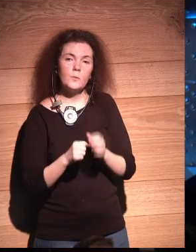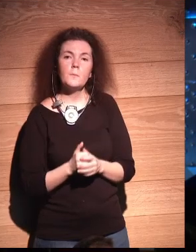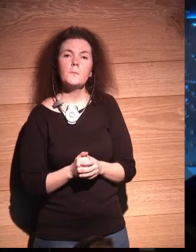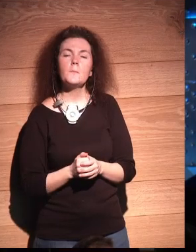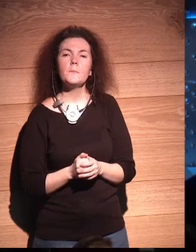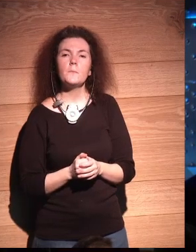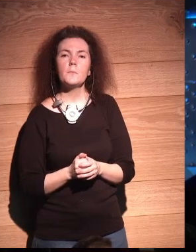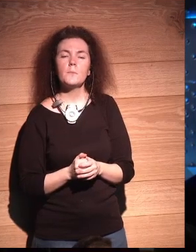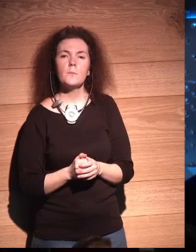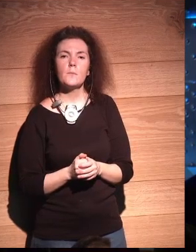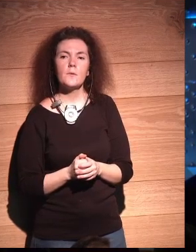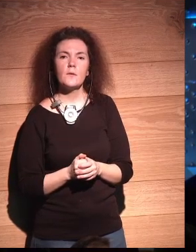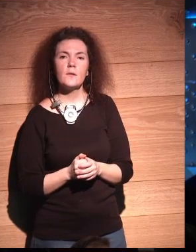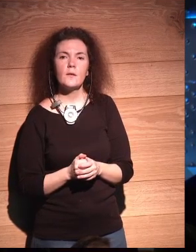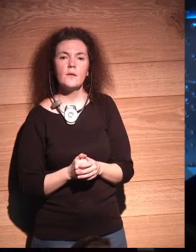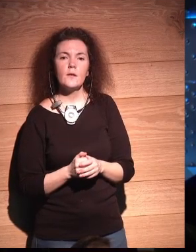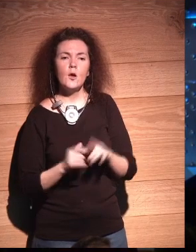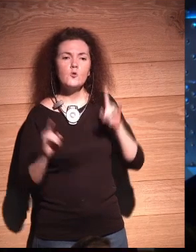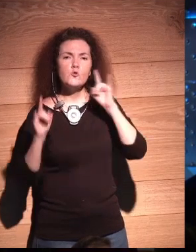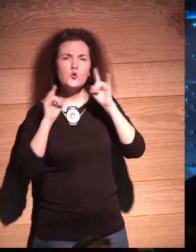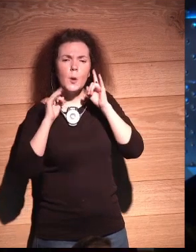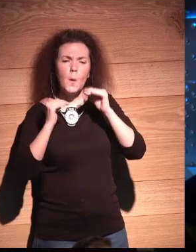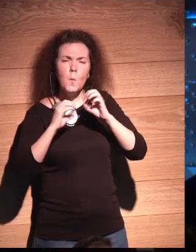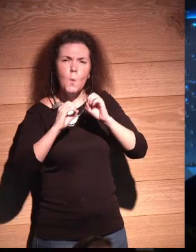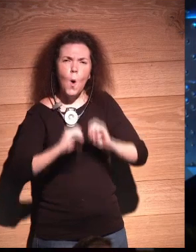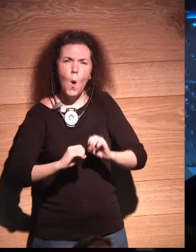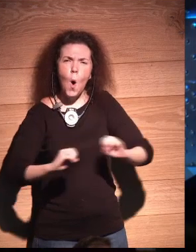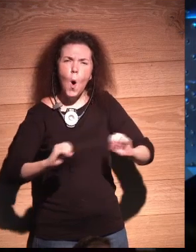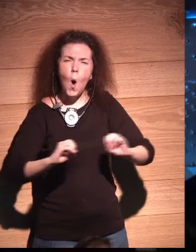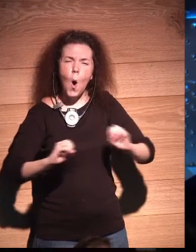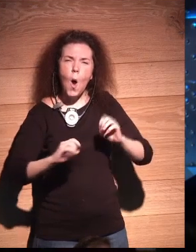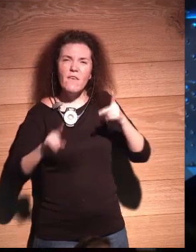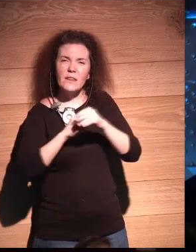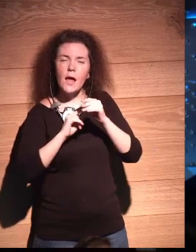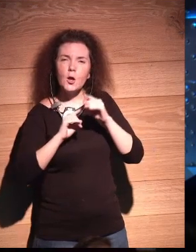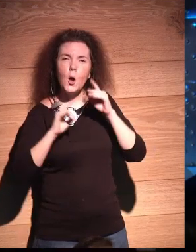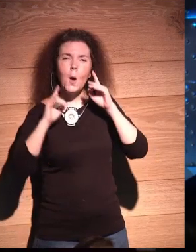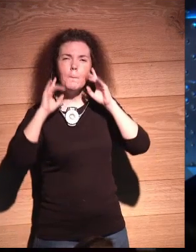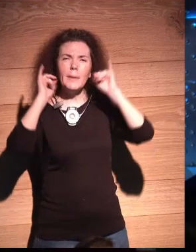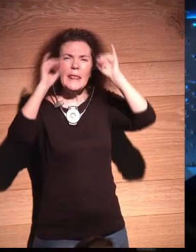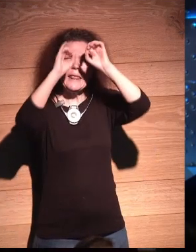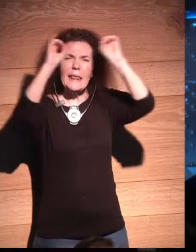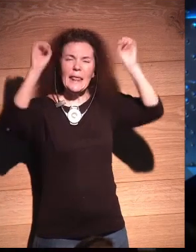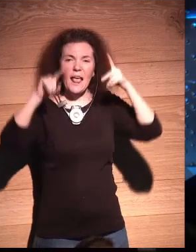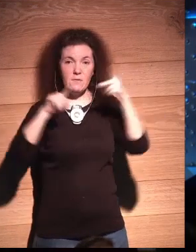that sometimes scare dogs, like thunder, or the very high things that sometimes make them a little bit nervous. So they were.